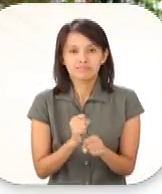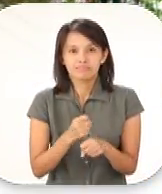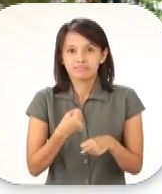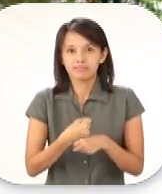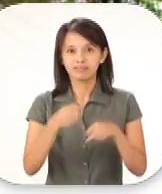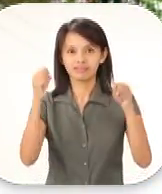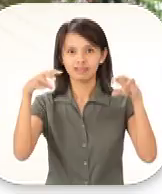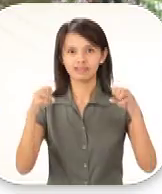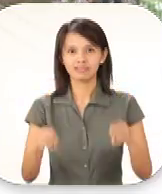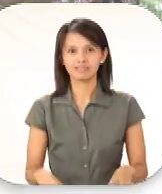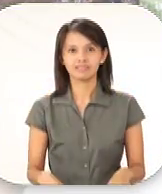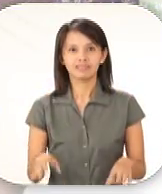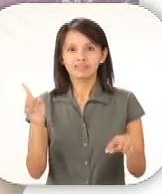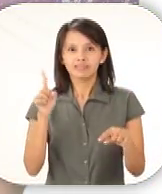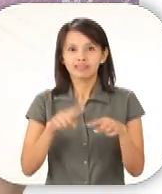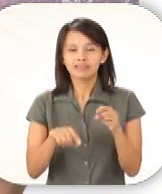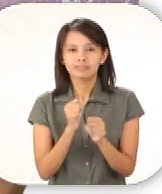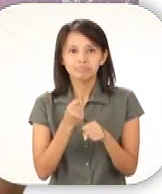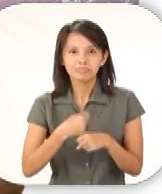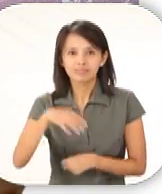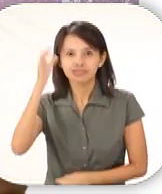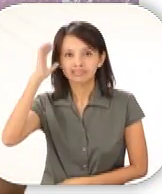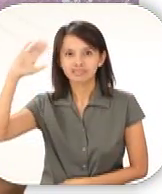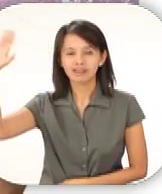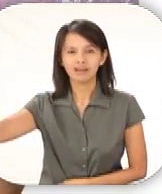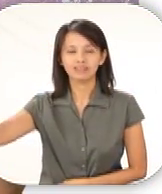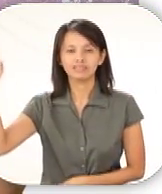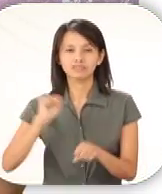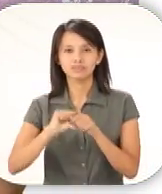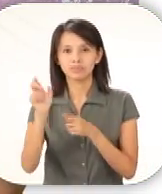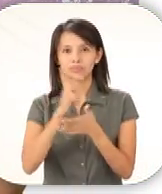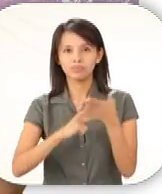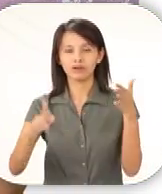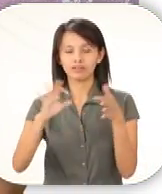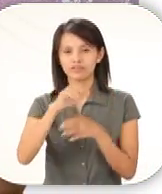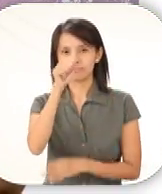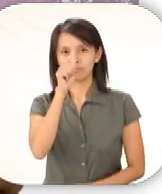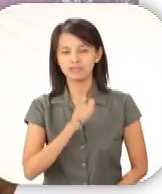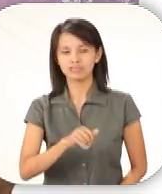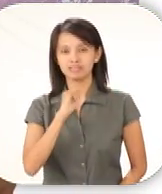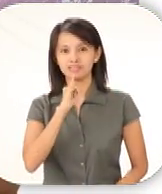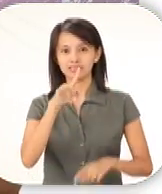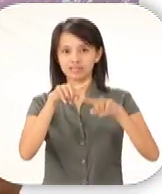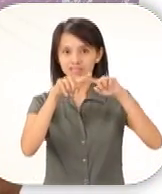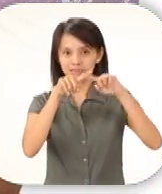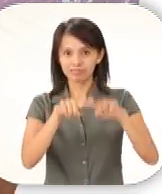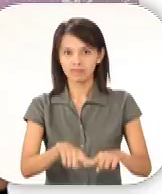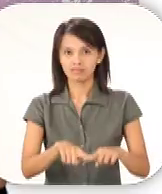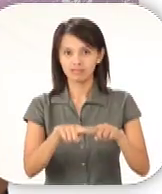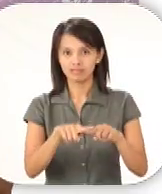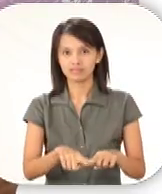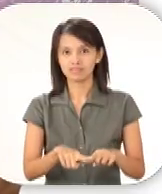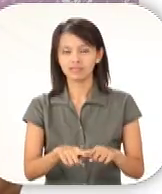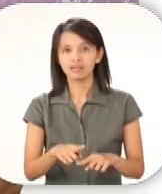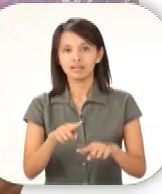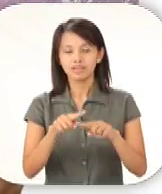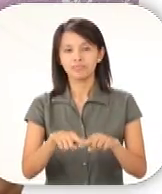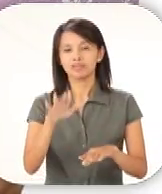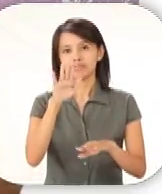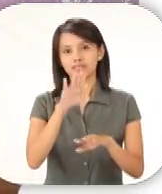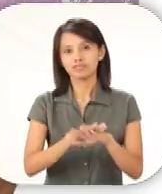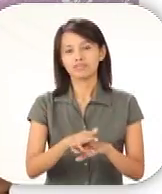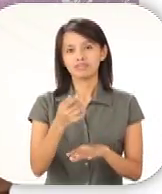seasons. They cannot produce the rain. They cannot produce sunlight. So part of patience is